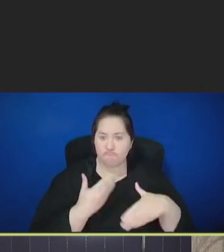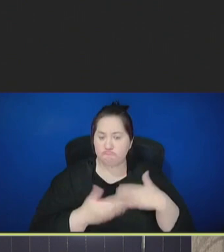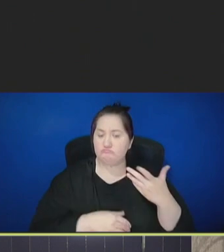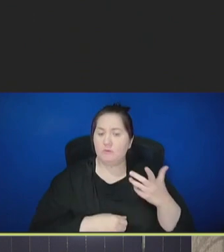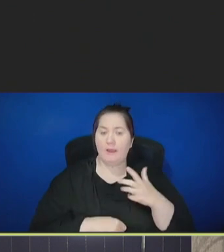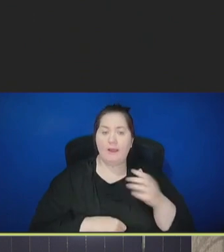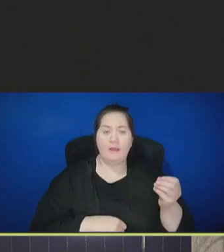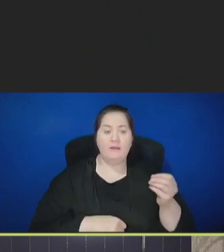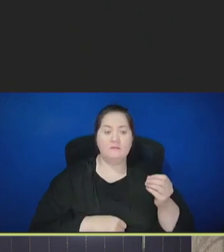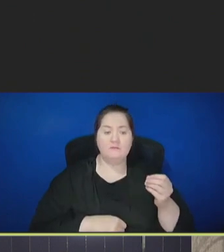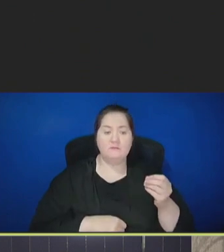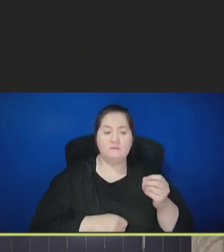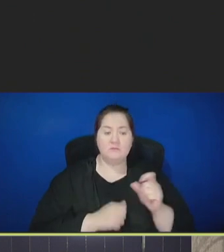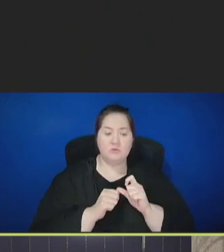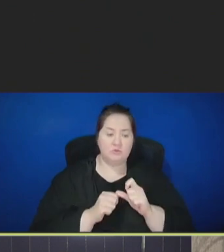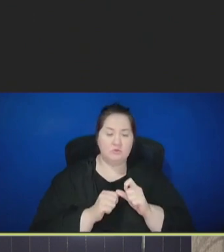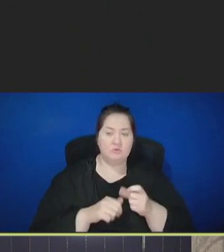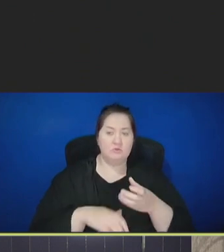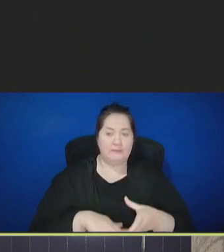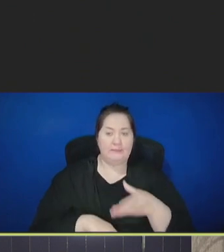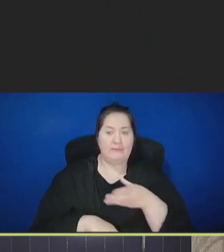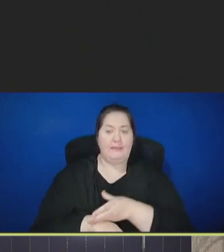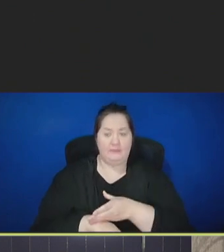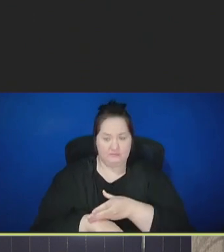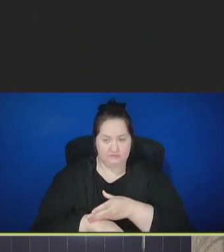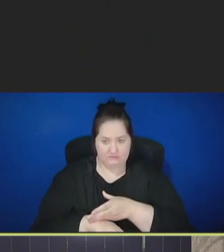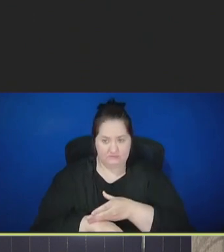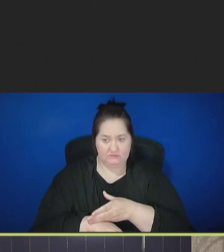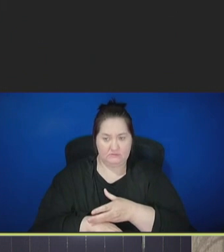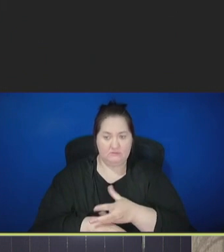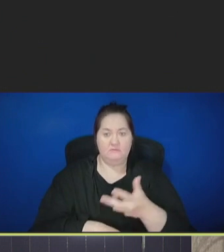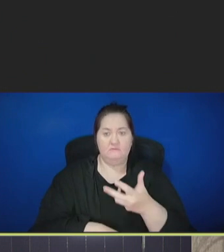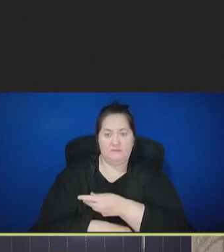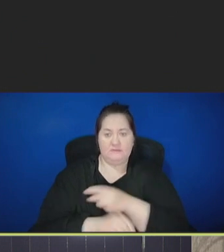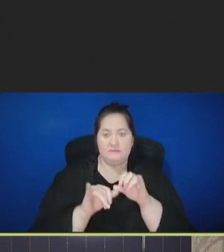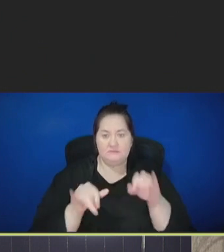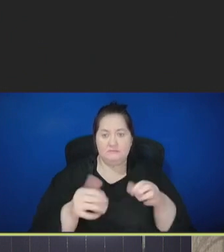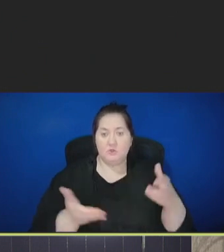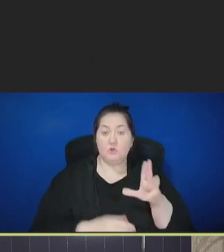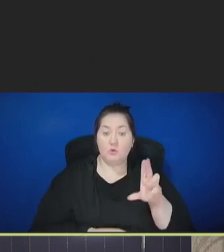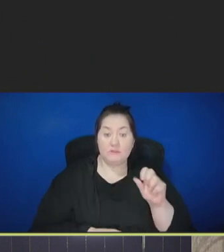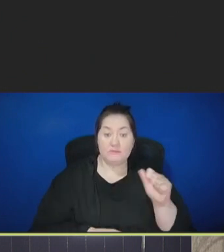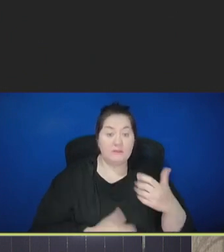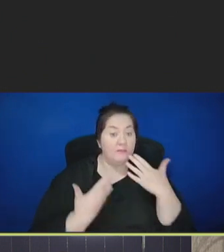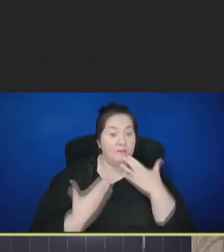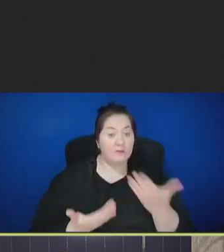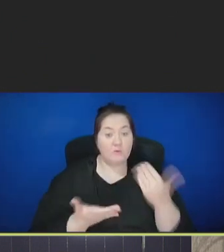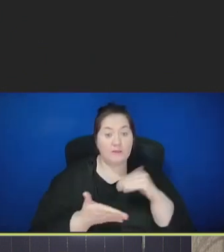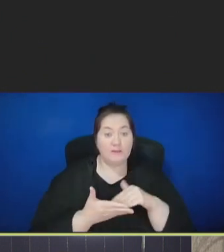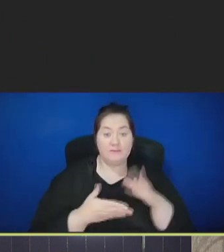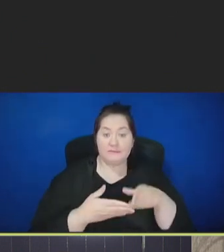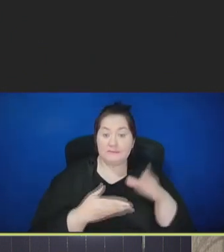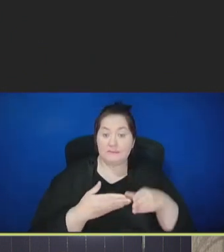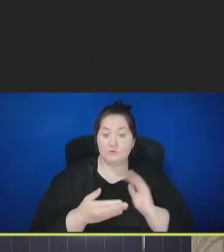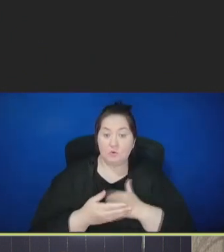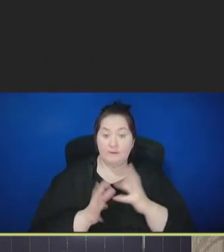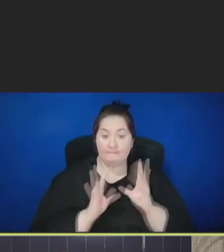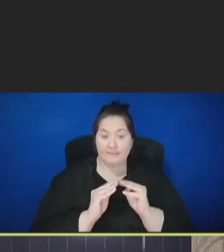and continue to enhance the vaccine system in the United States. Thank you again. This ends our meeting.